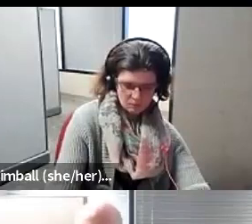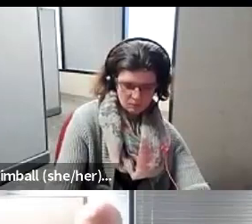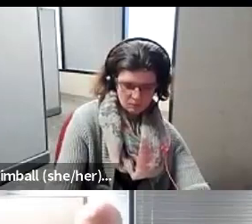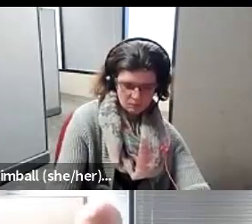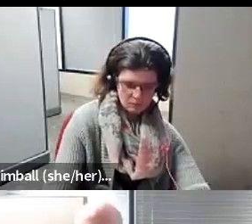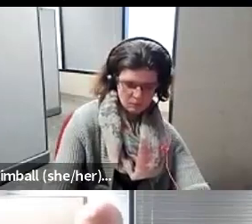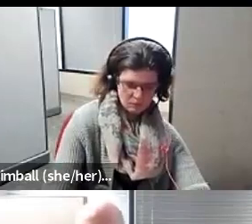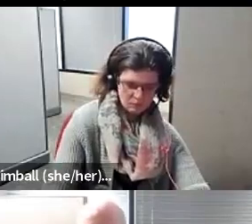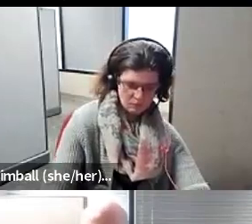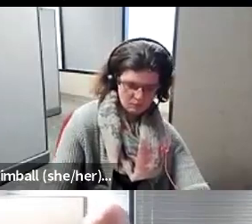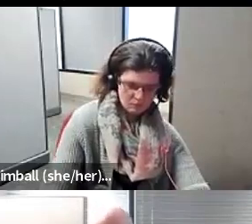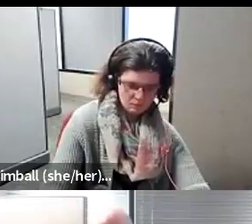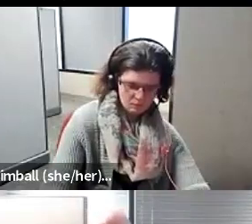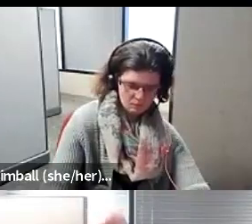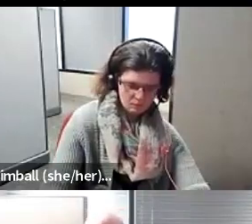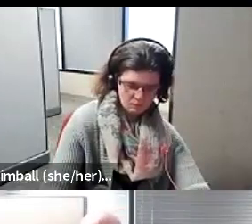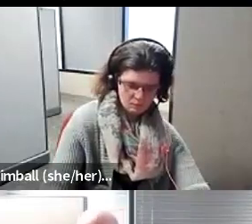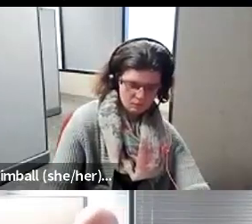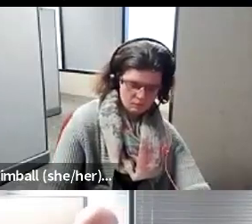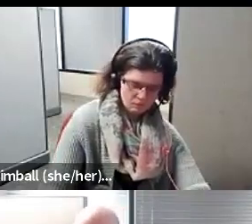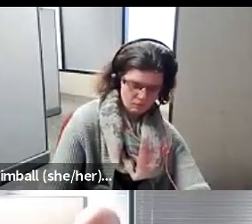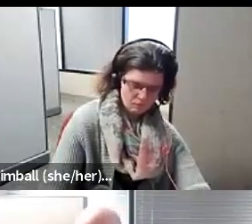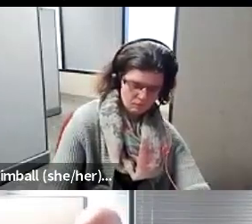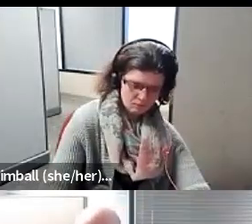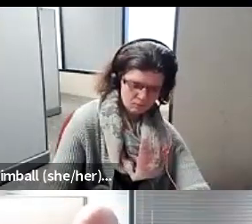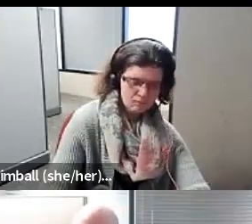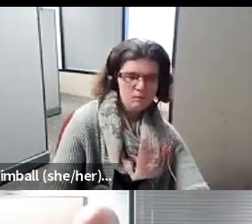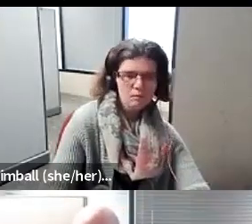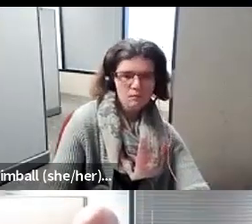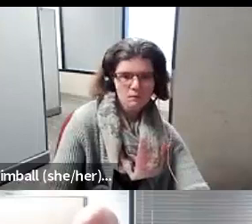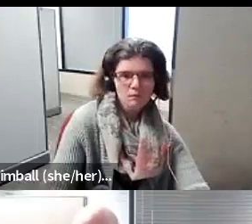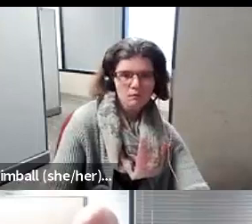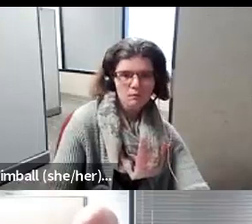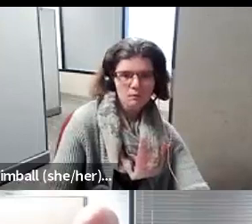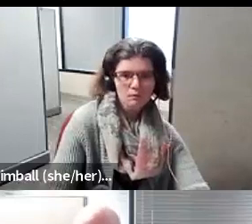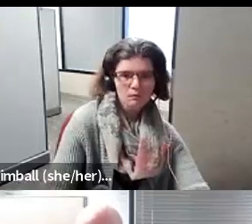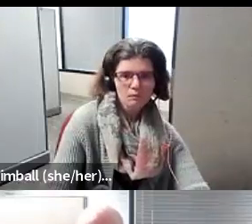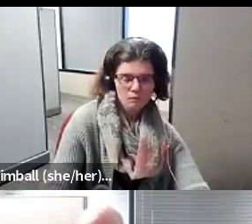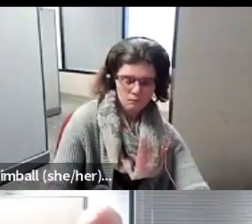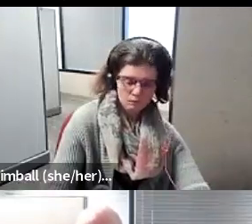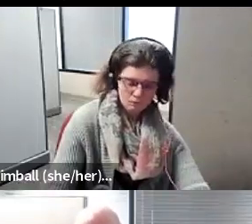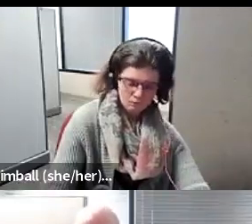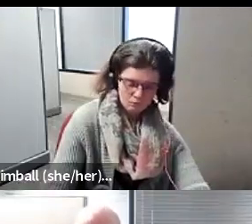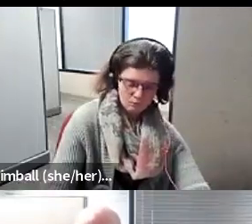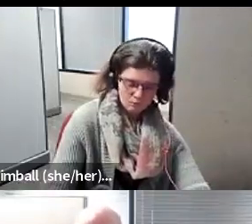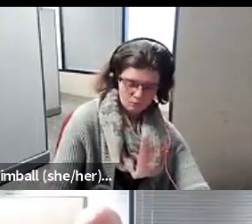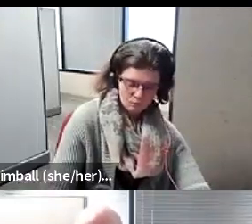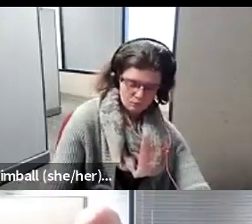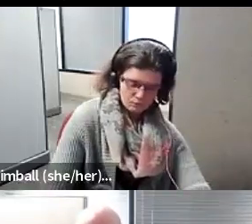the community services directors meeting. That's going to be on Friday. We're going to have Jim Knight from DDS, and we're also going to have who's